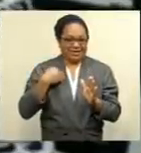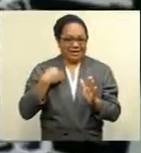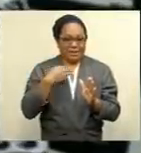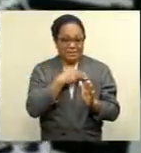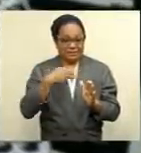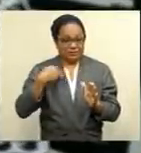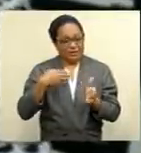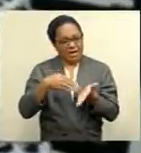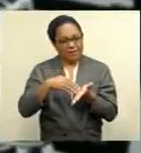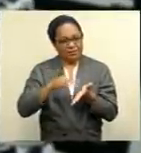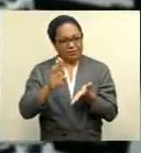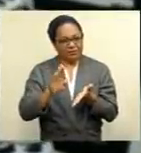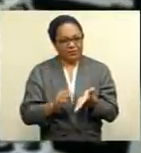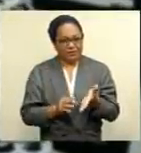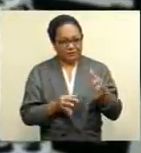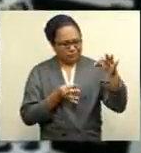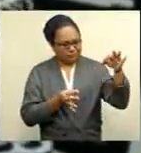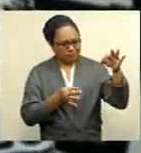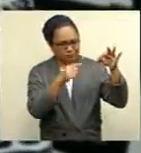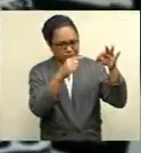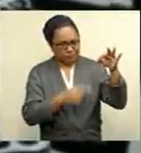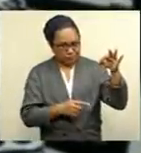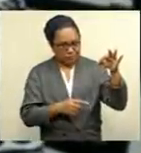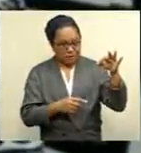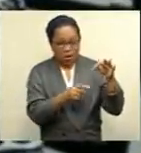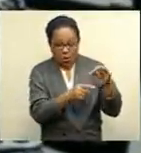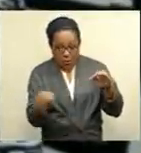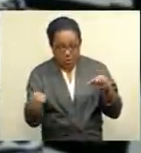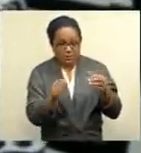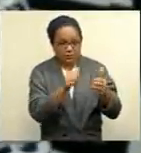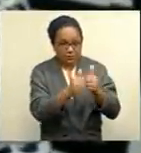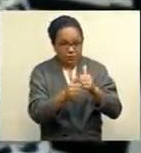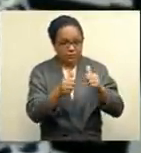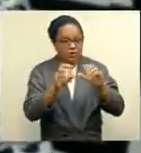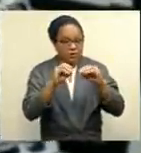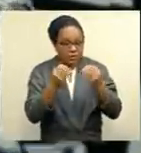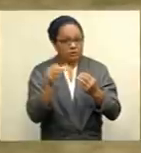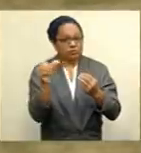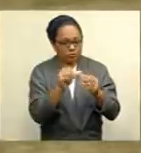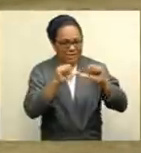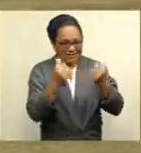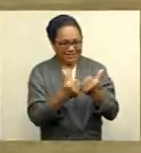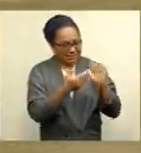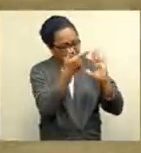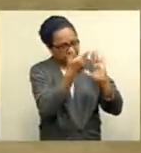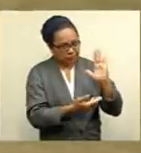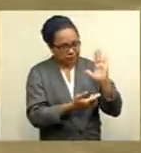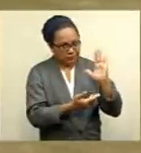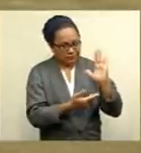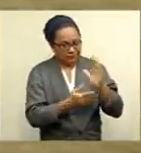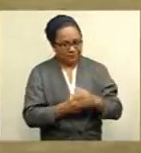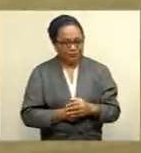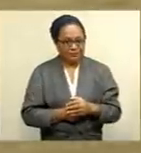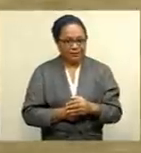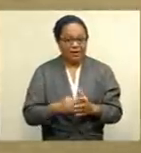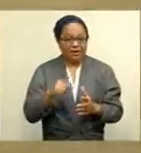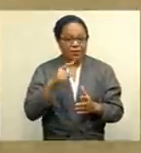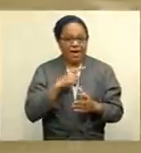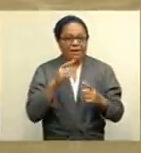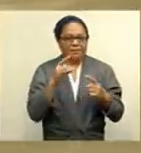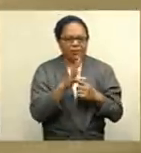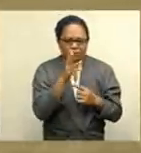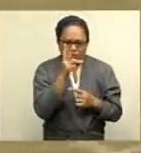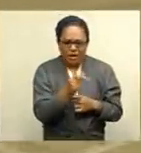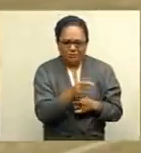sporting organizations should have already agreed to protocols in place for the management of illness in athletes and